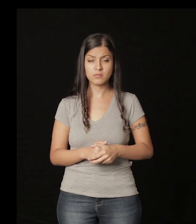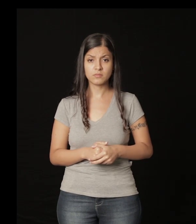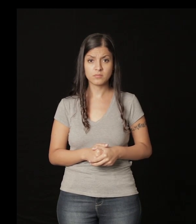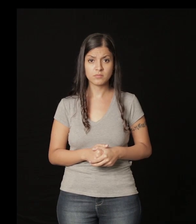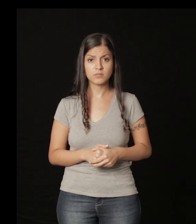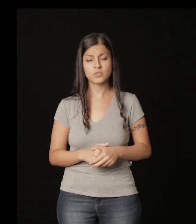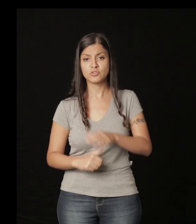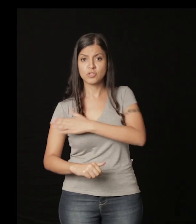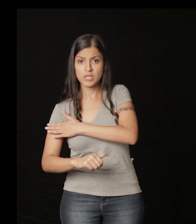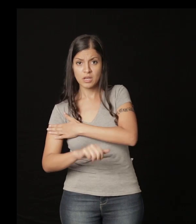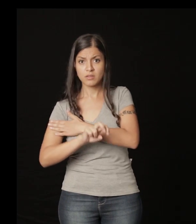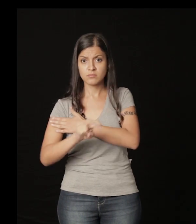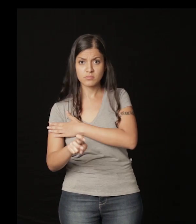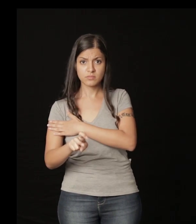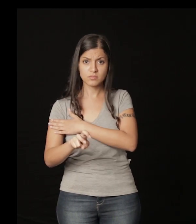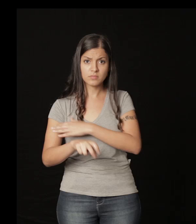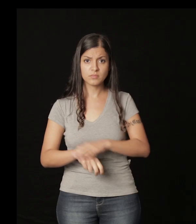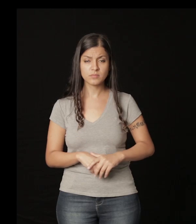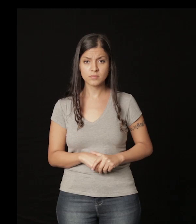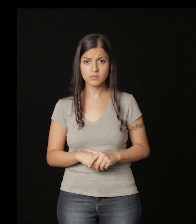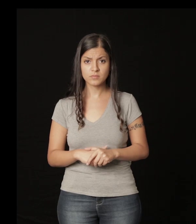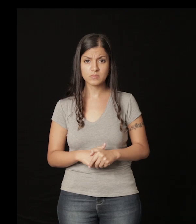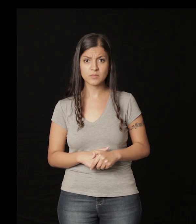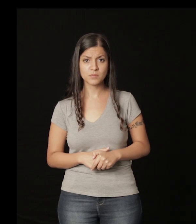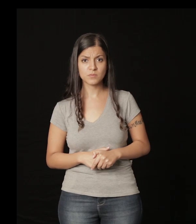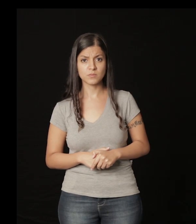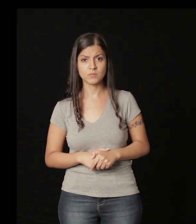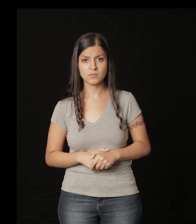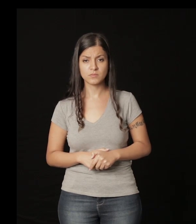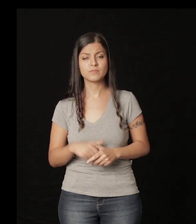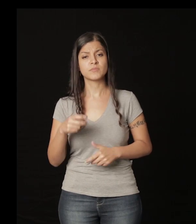Left. Right.